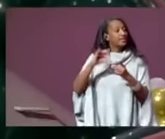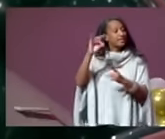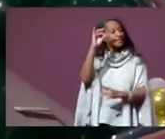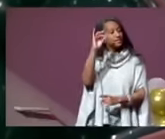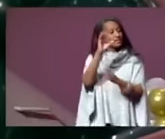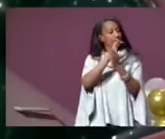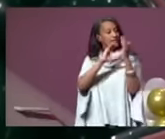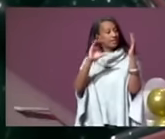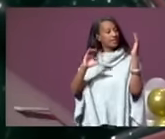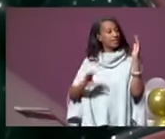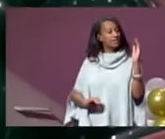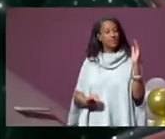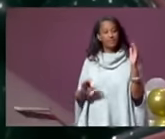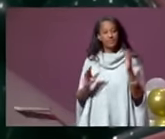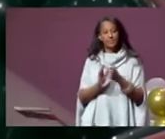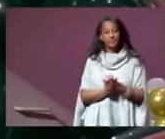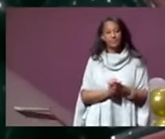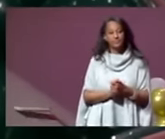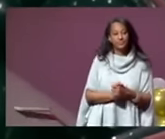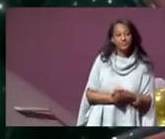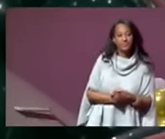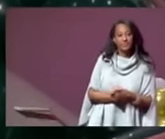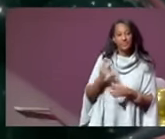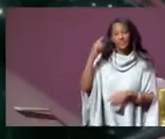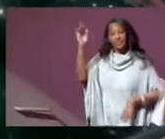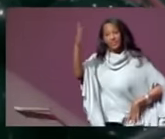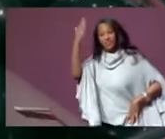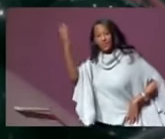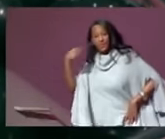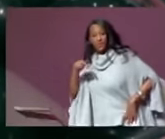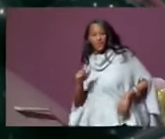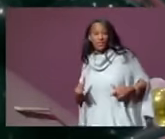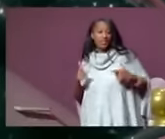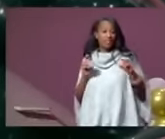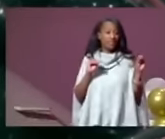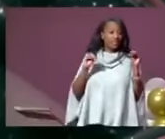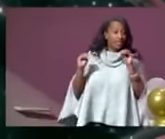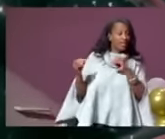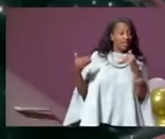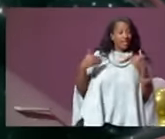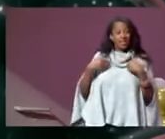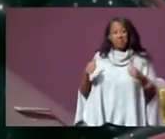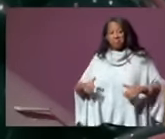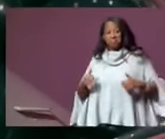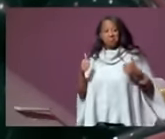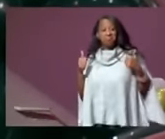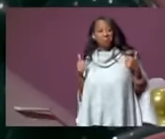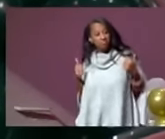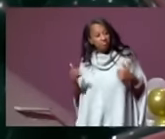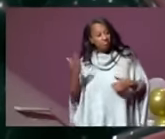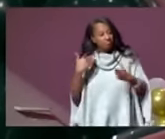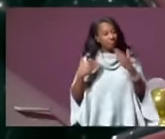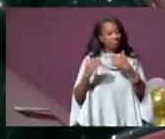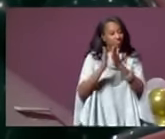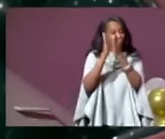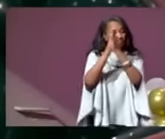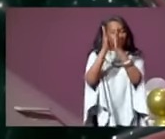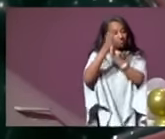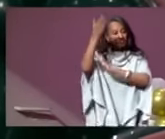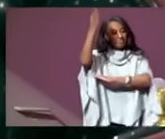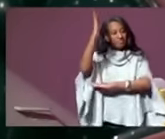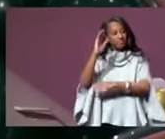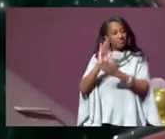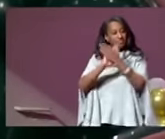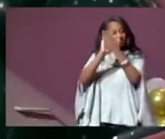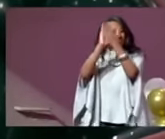Christ. For it is in him that we live and move and have our being. Come on, give God a hand clap of